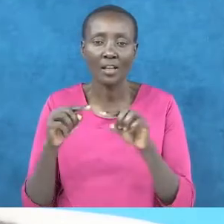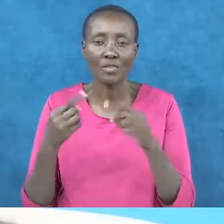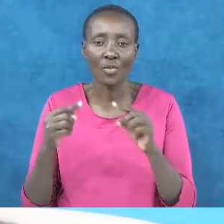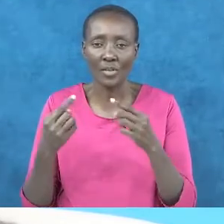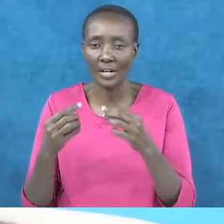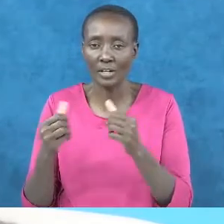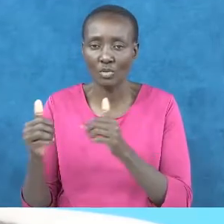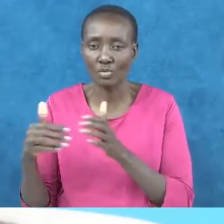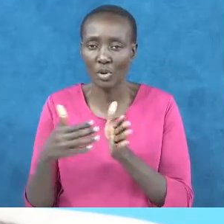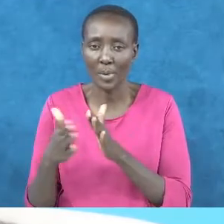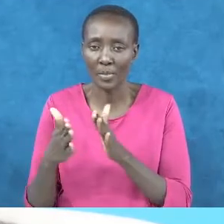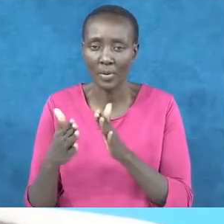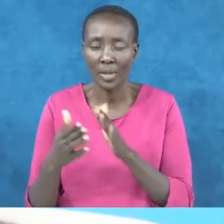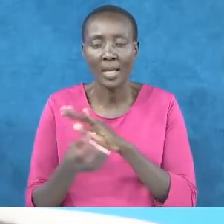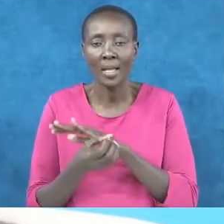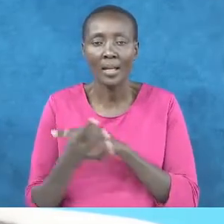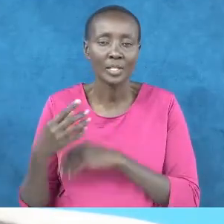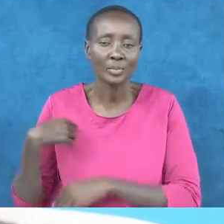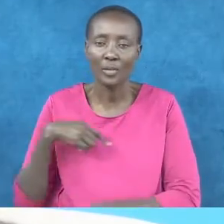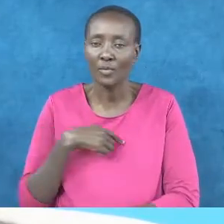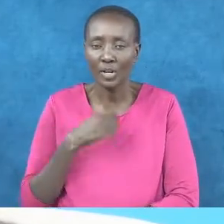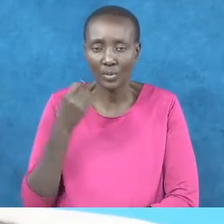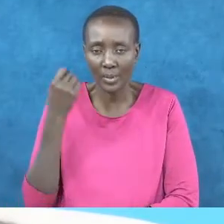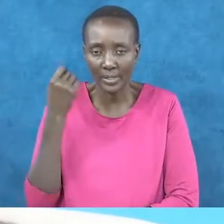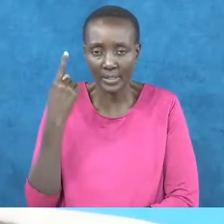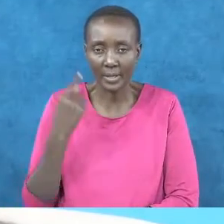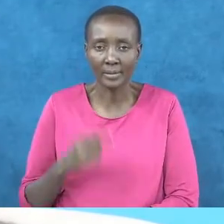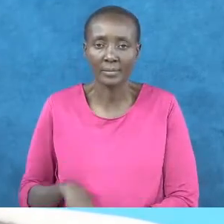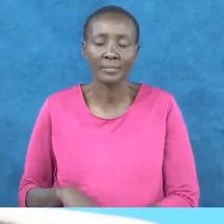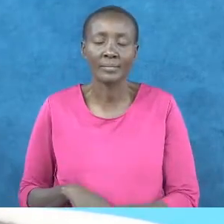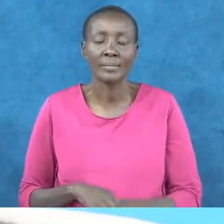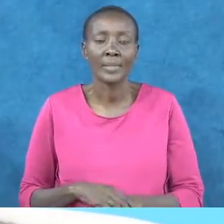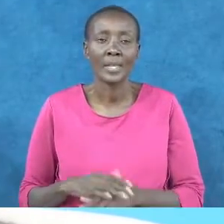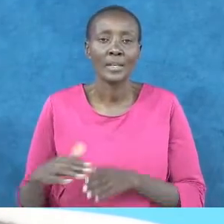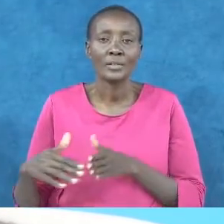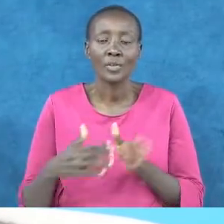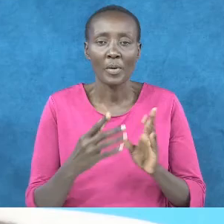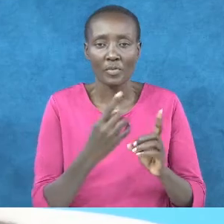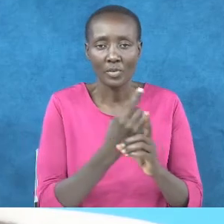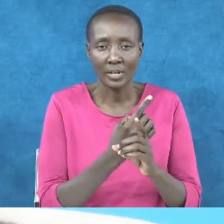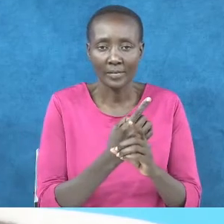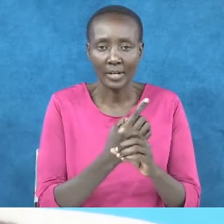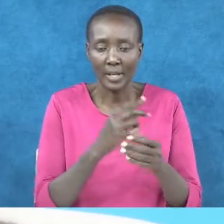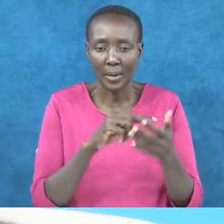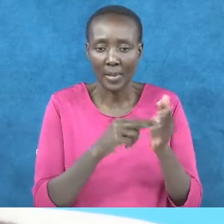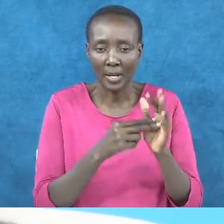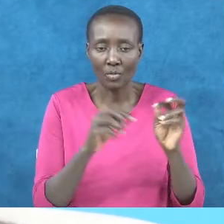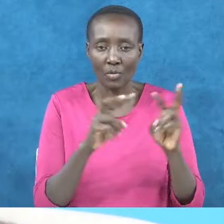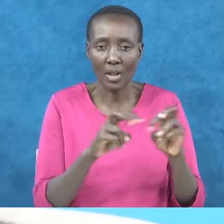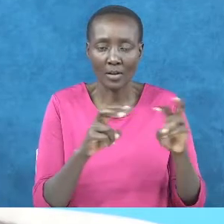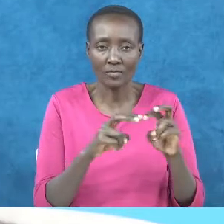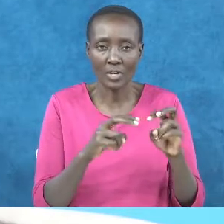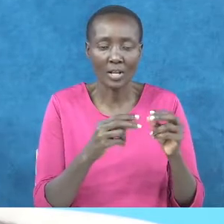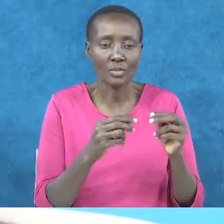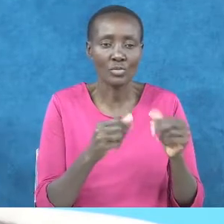just break it down for us to understand. So alternative dispute resolution refers to other mechanisms of resolving